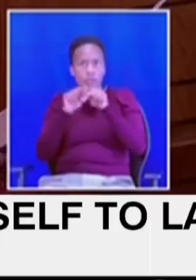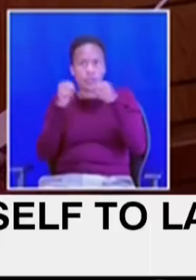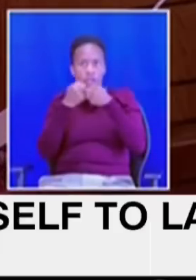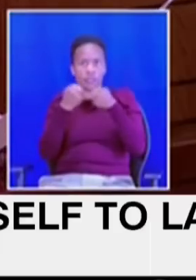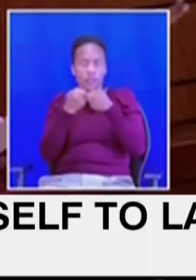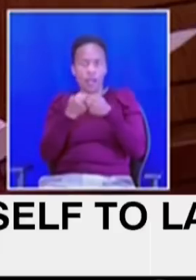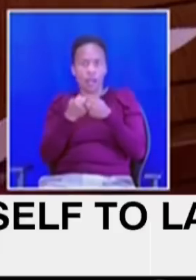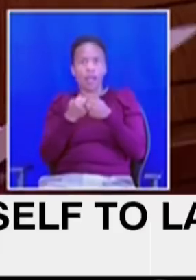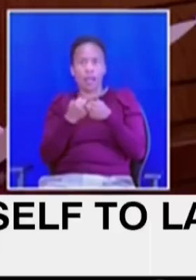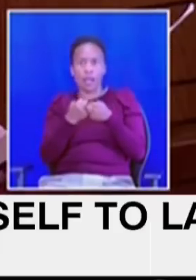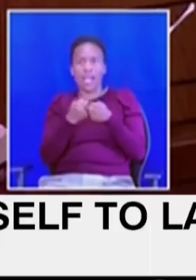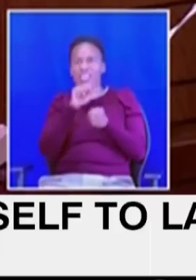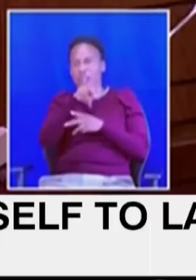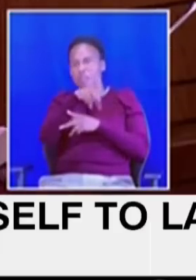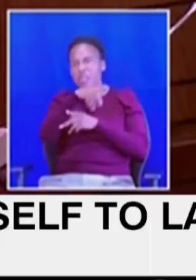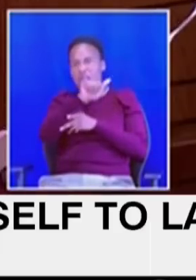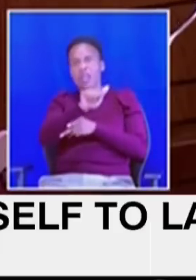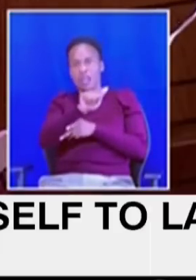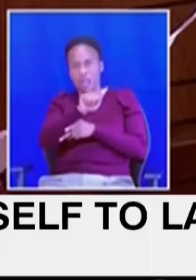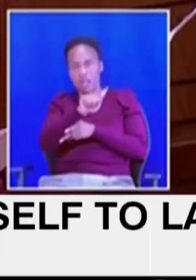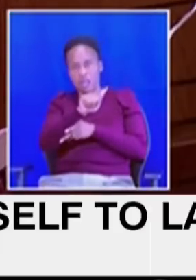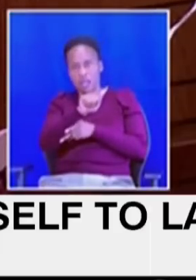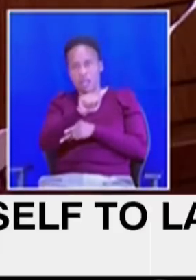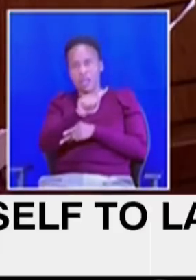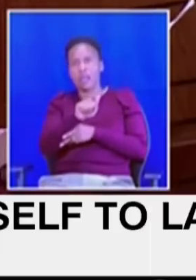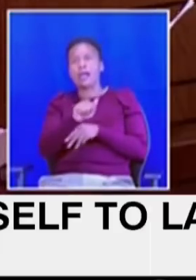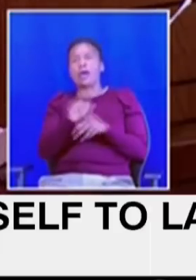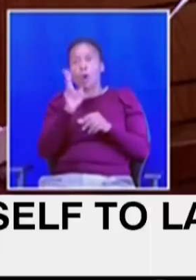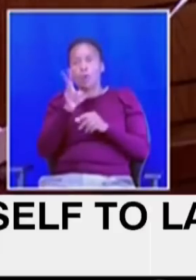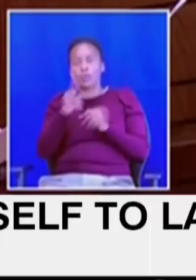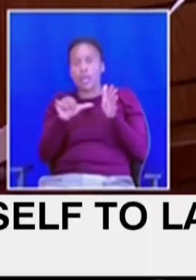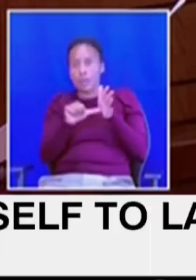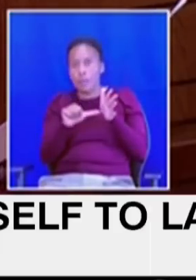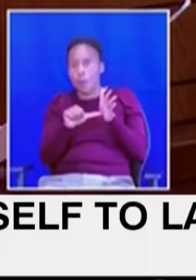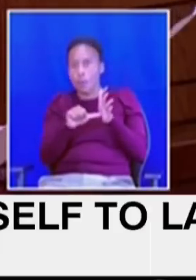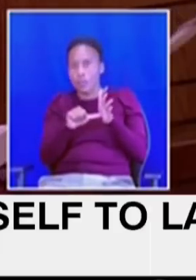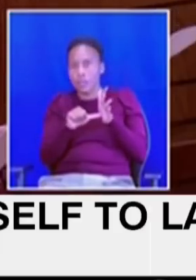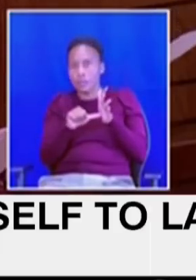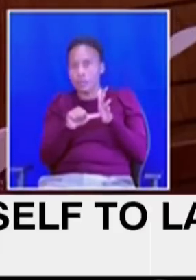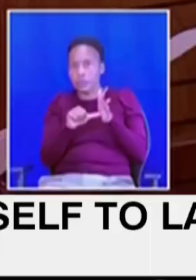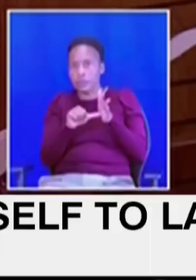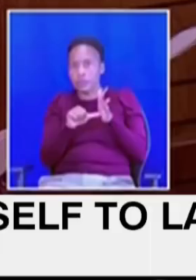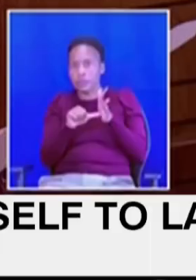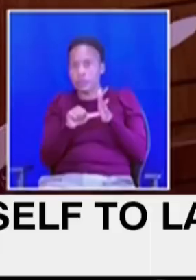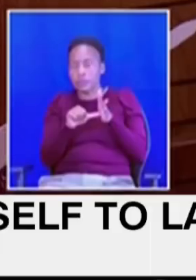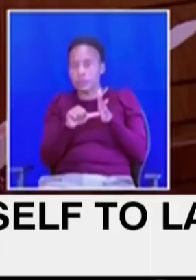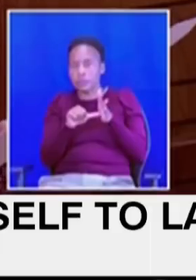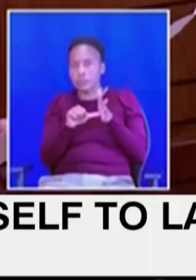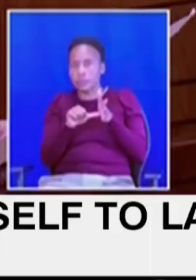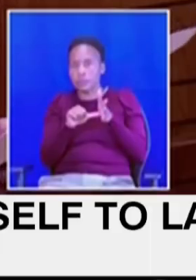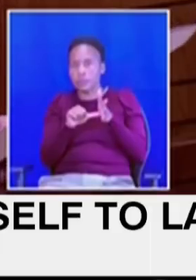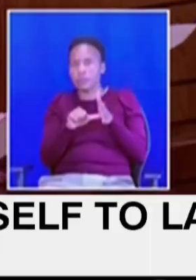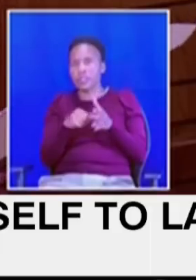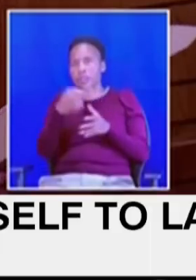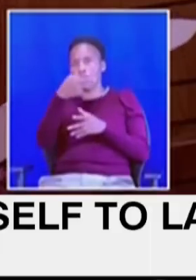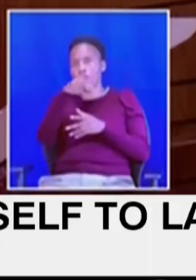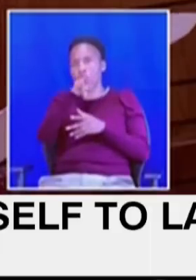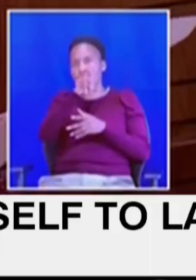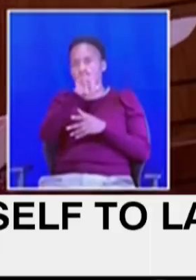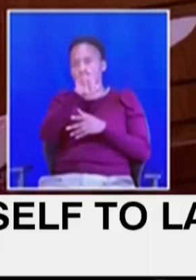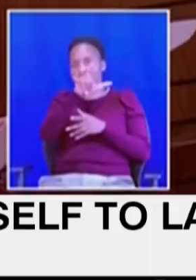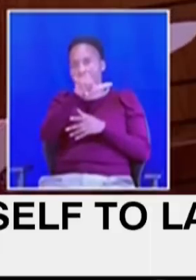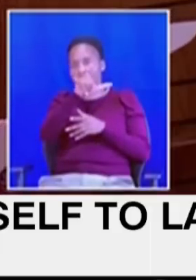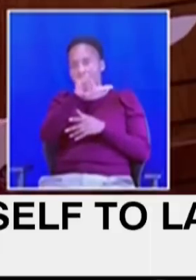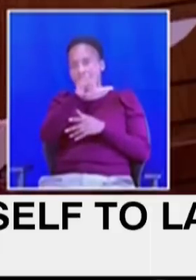Prosecuting Authority. It is also important to agree that grey listing